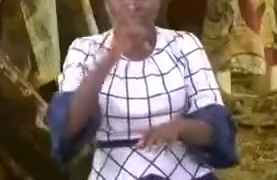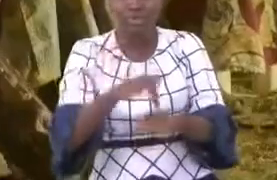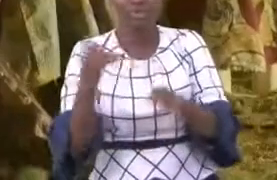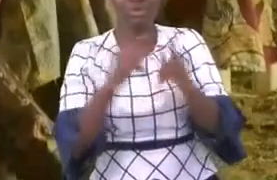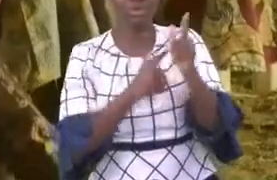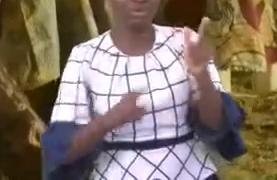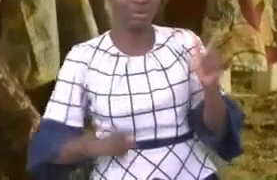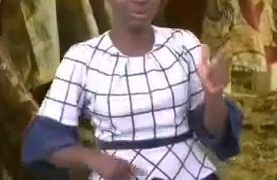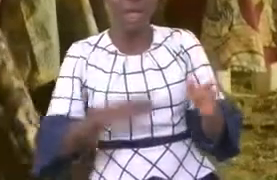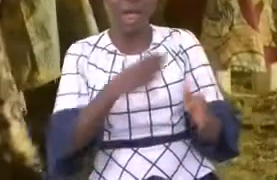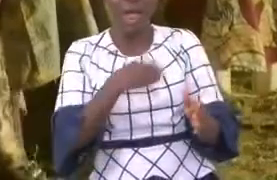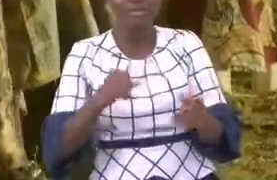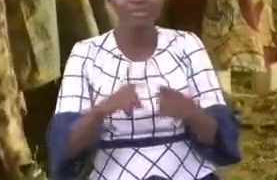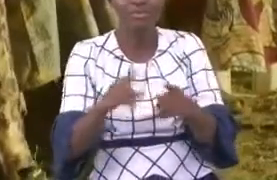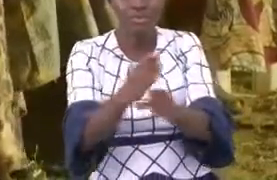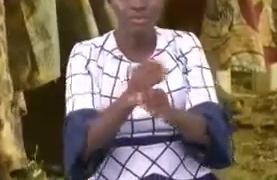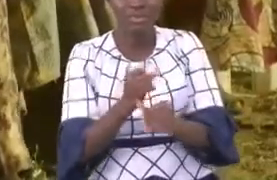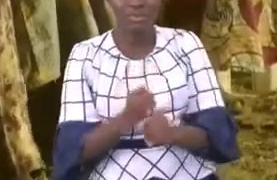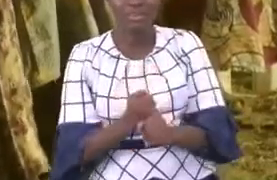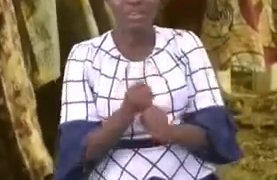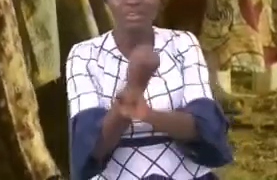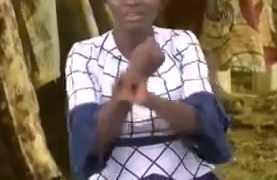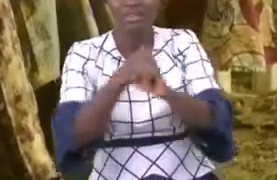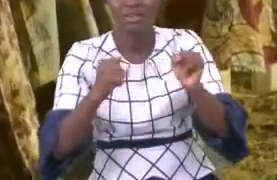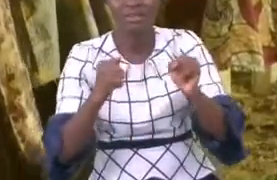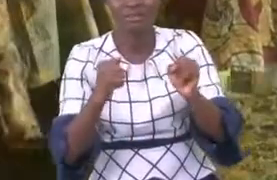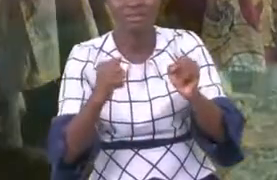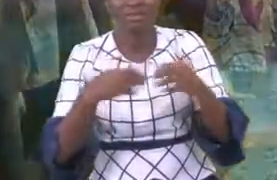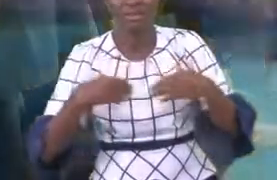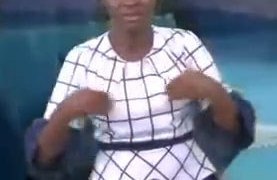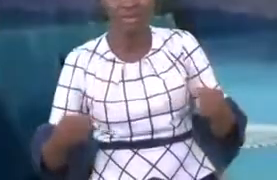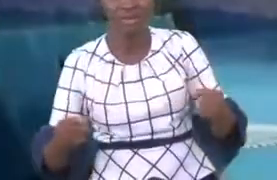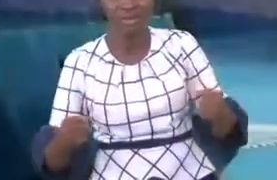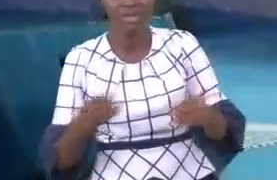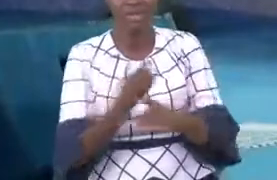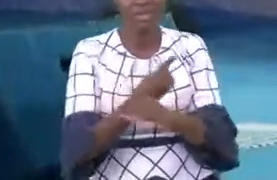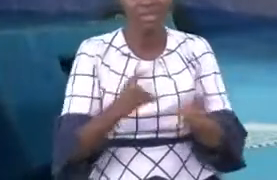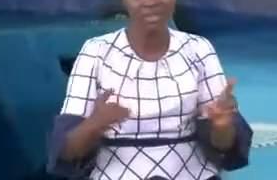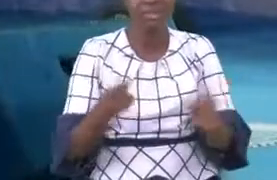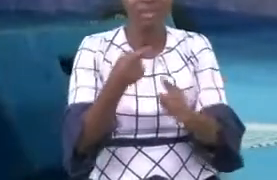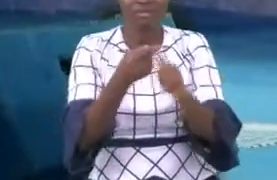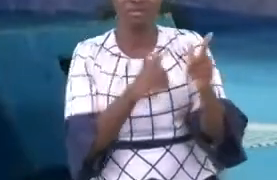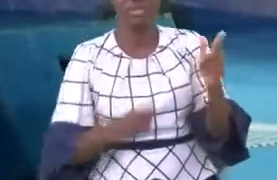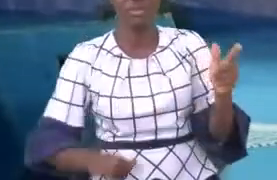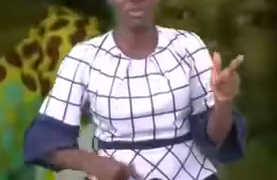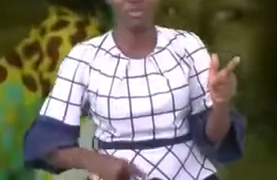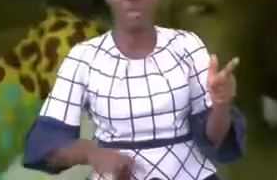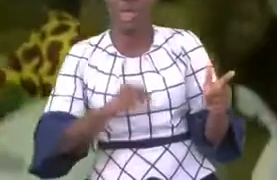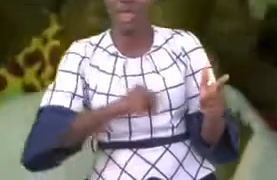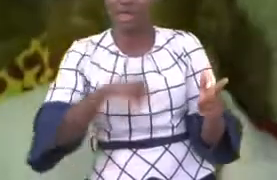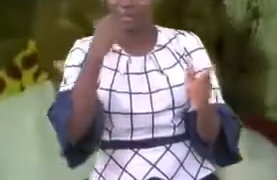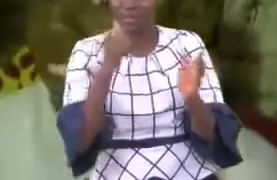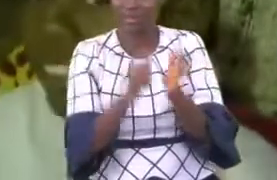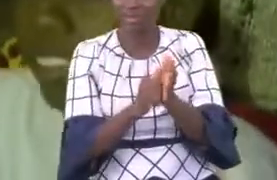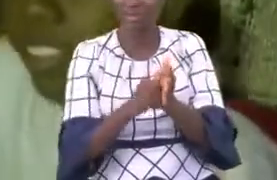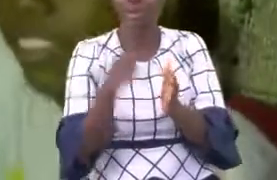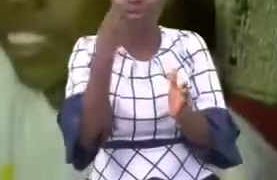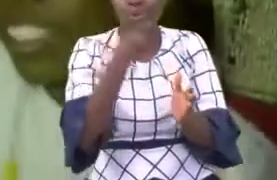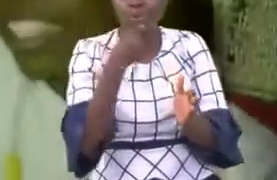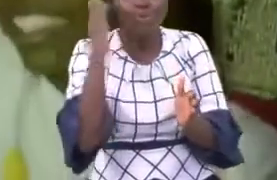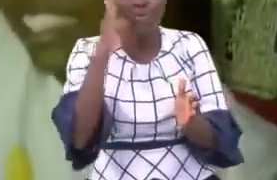salvation, healing, deliverance from the Lord. I said, who will be the next? And let me show